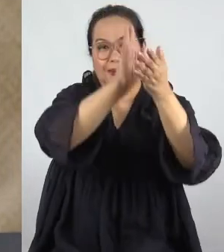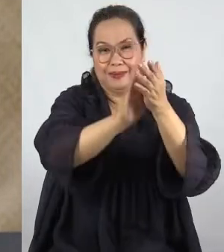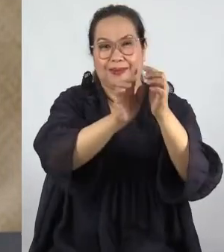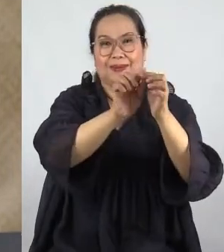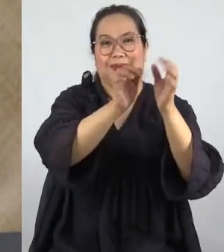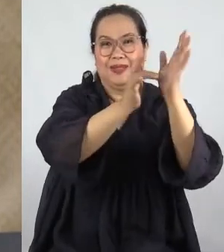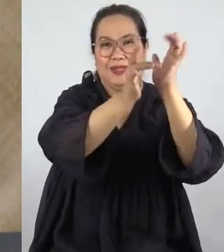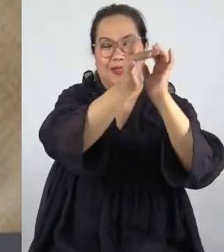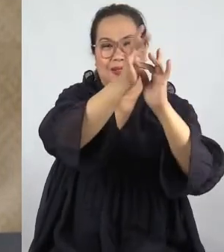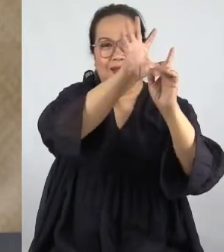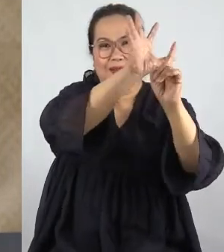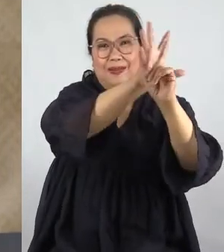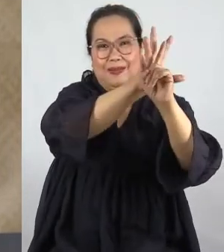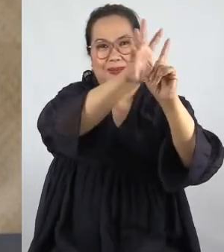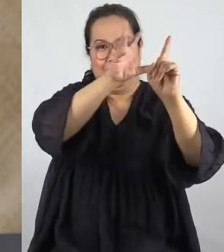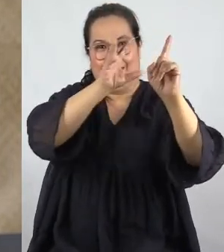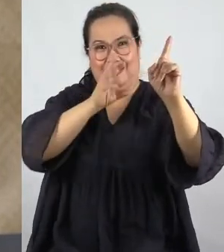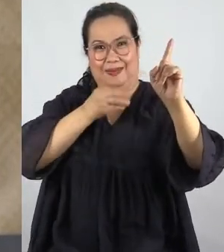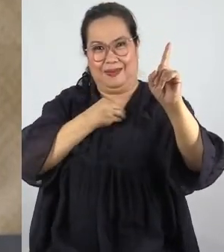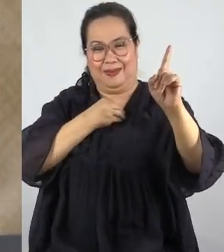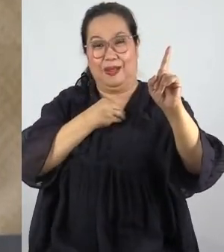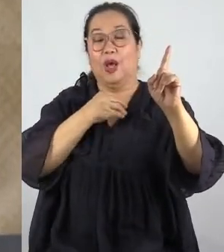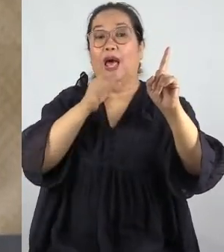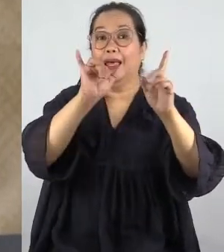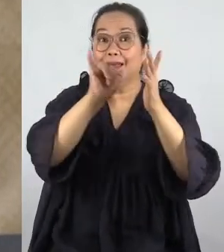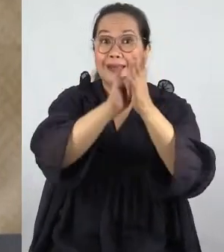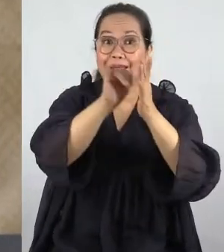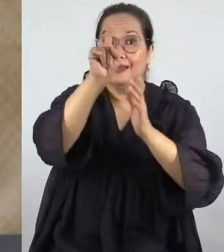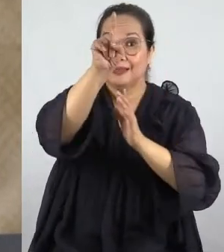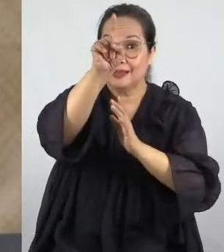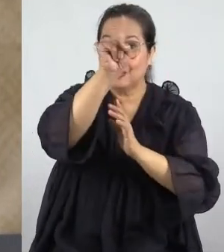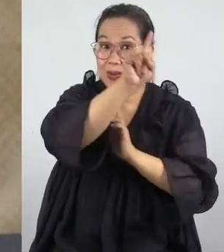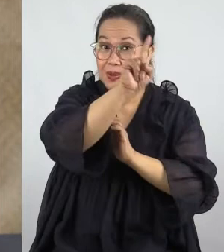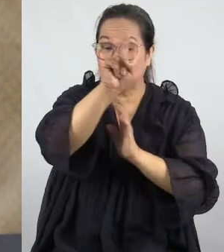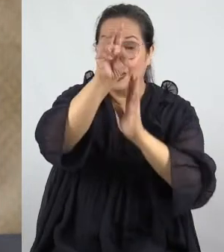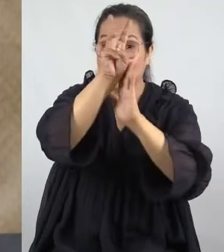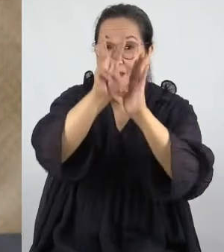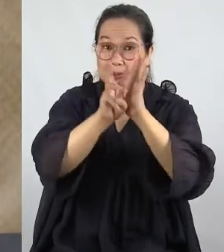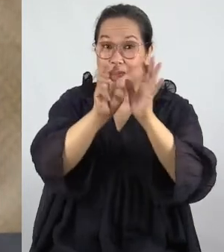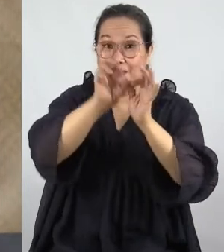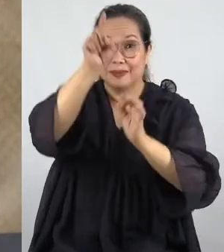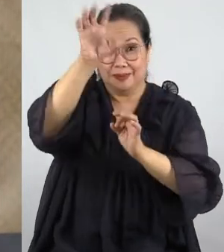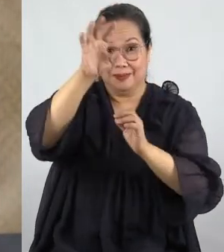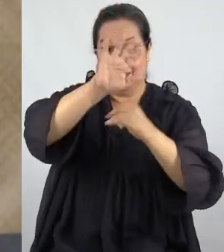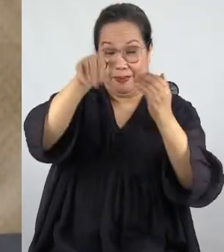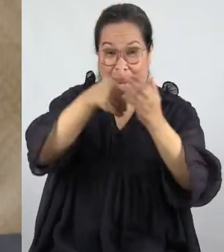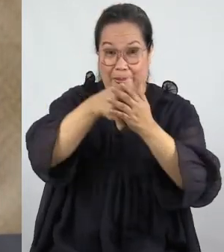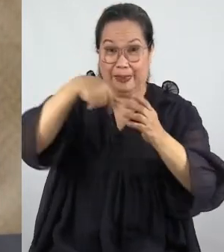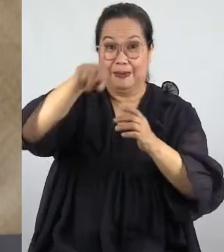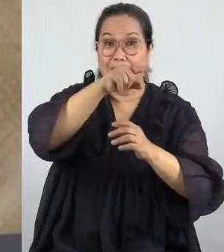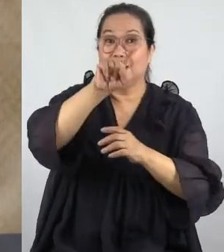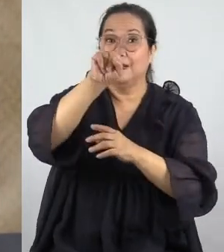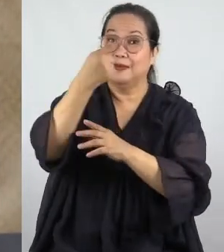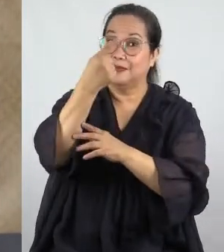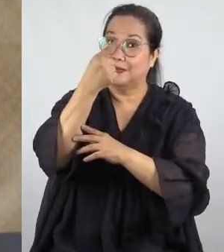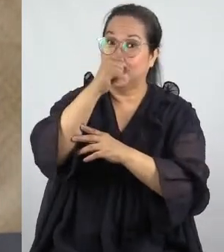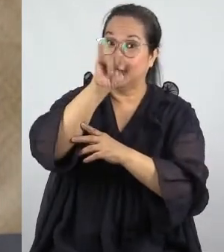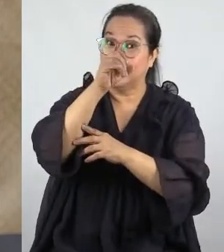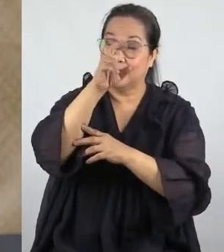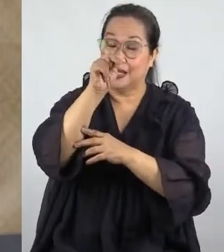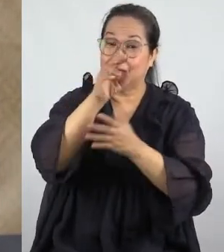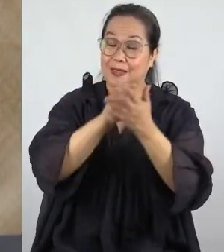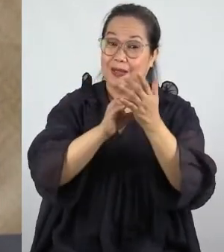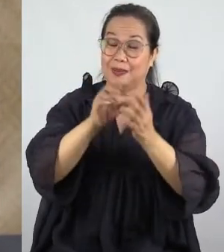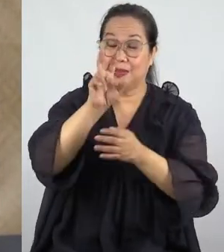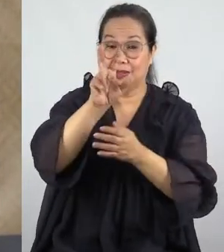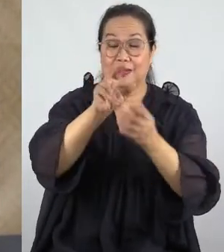Son. Yun ang will ng Panginoon sa bawat isa sa atin. Sa 1 John chapter 3 verses 2 and